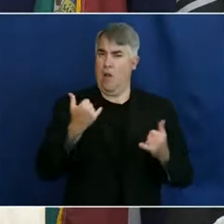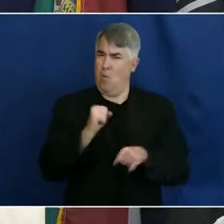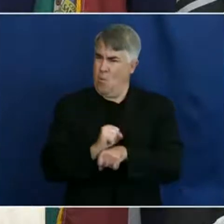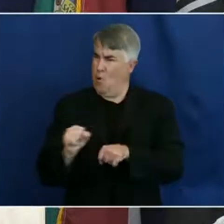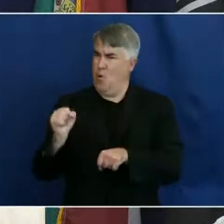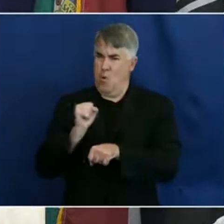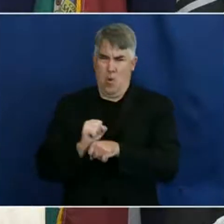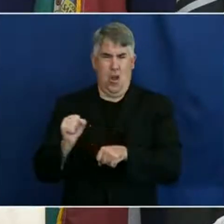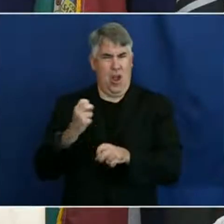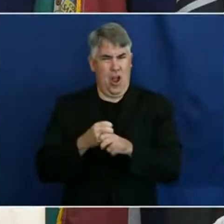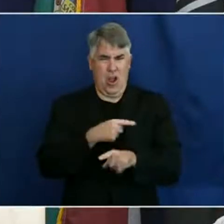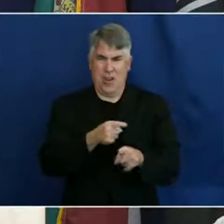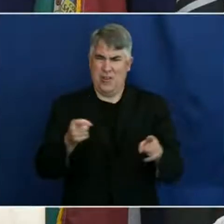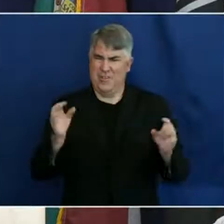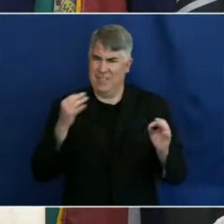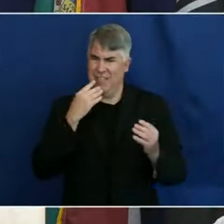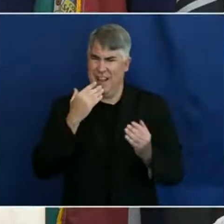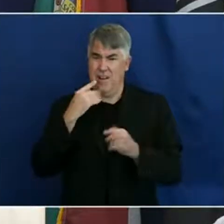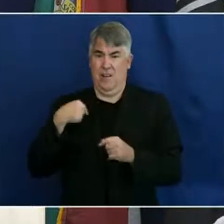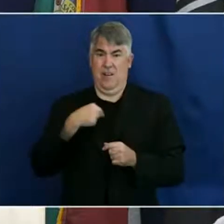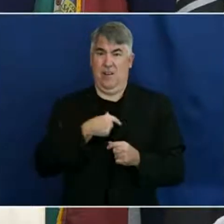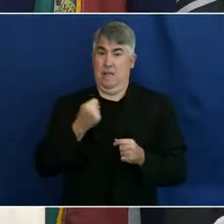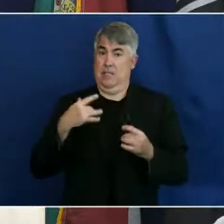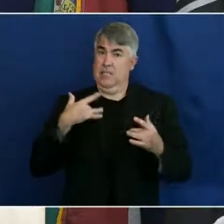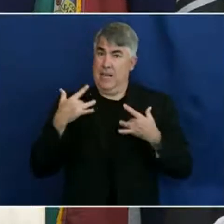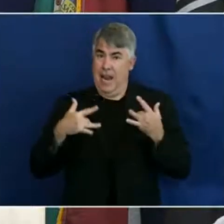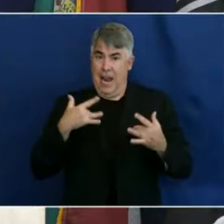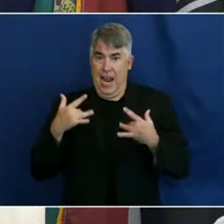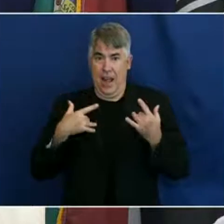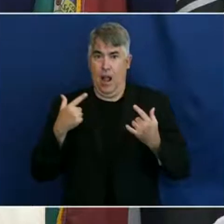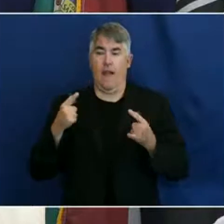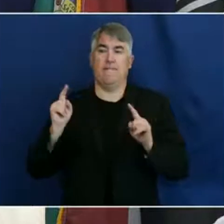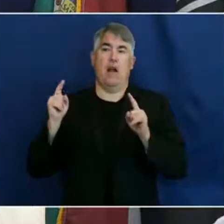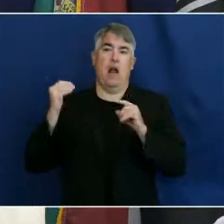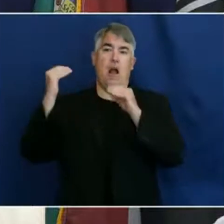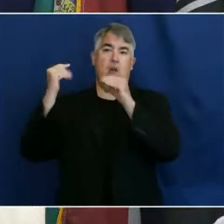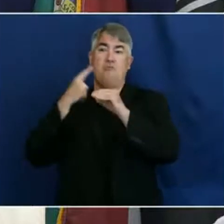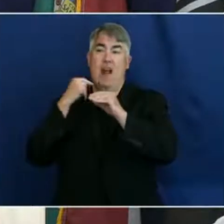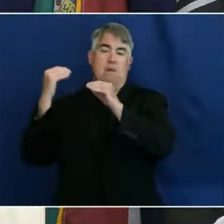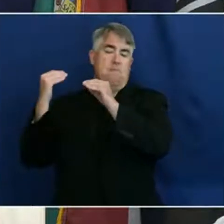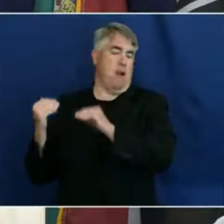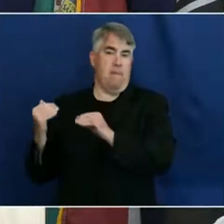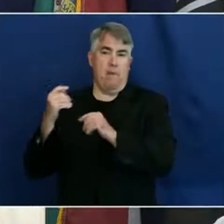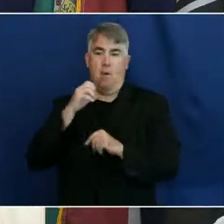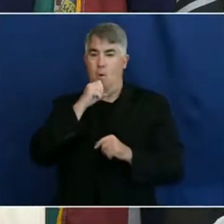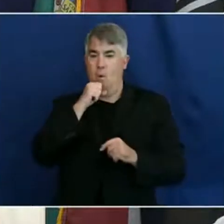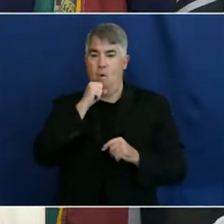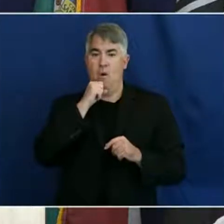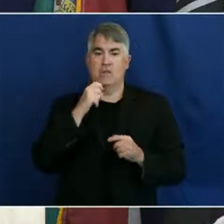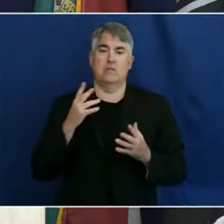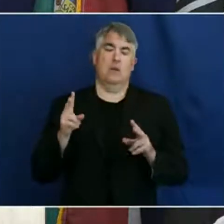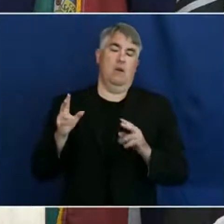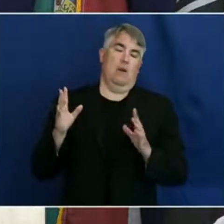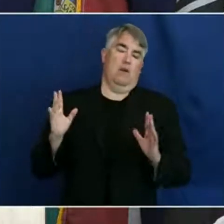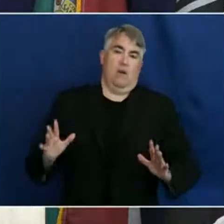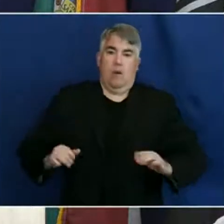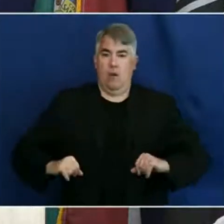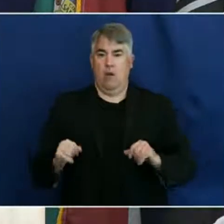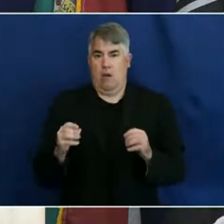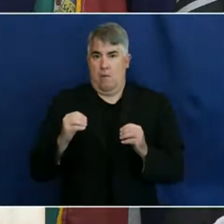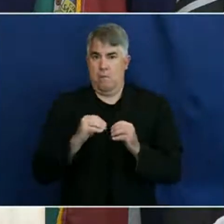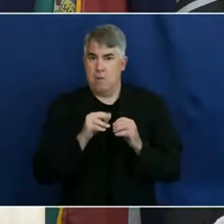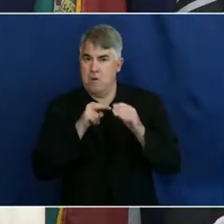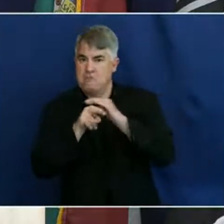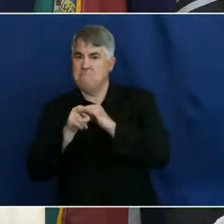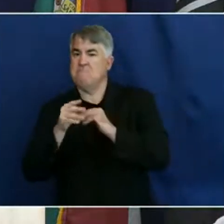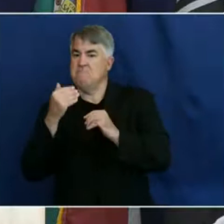we're encouraged, we're excited about where we're headed, the direction, the trajectory, moving to orange, looking ahead to what's coming at June,